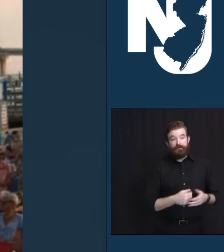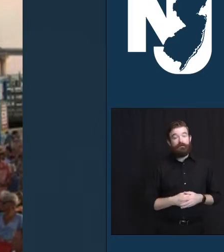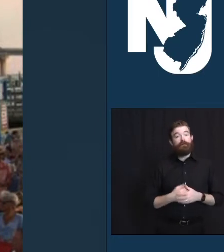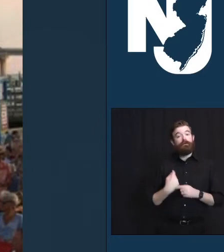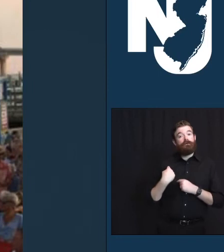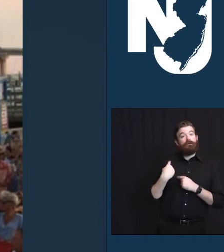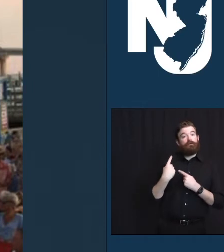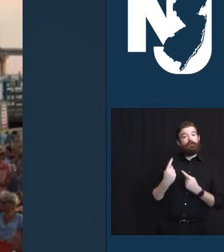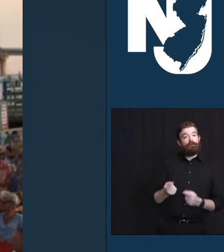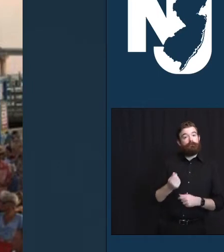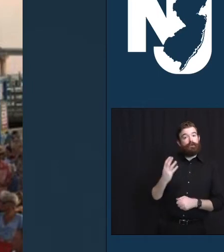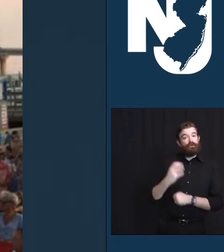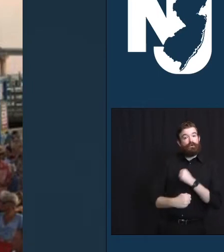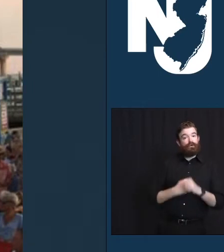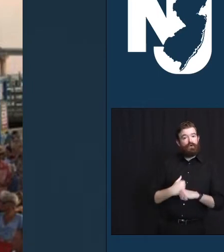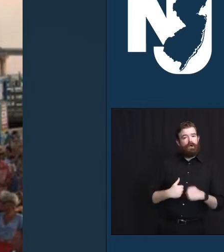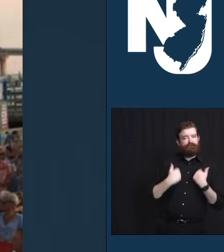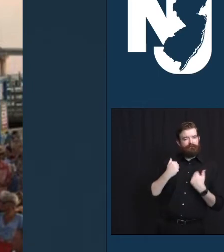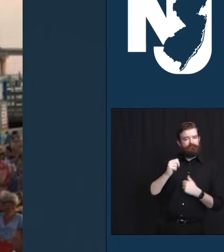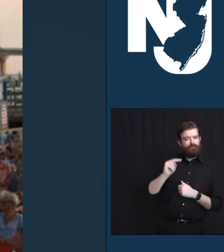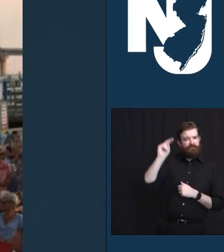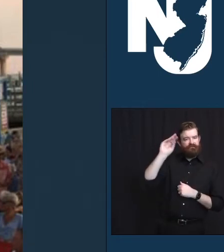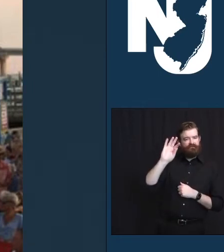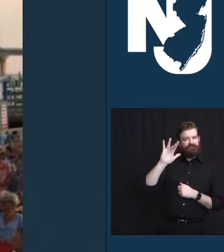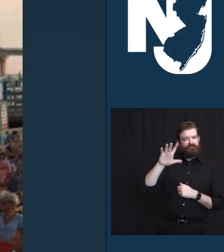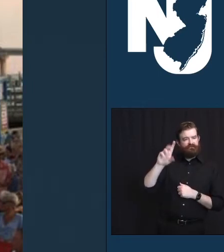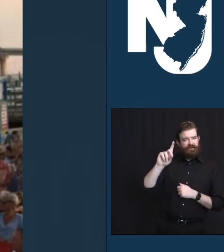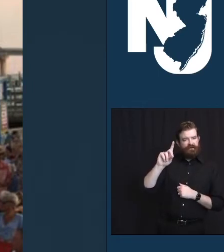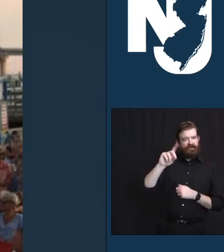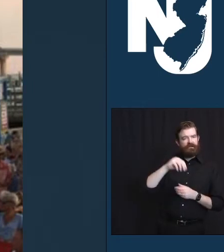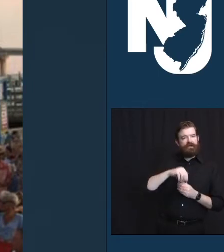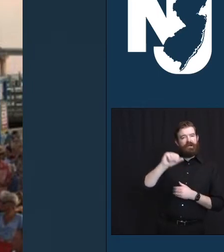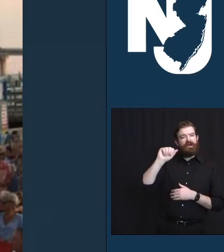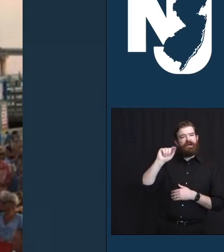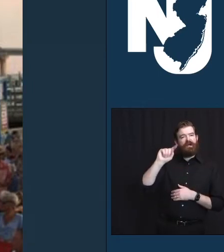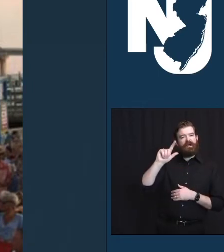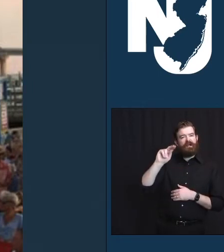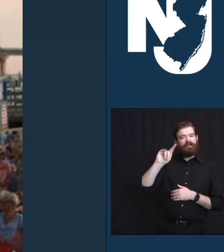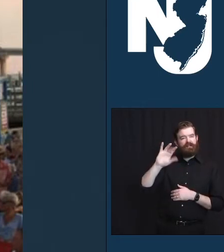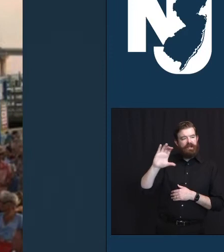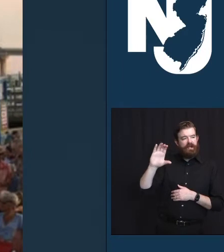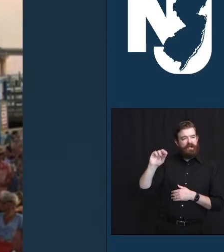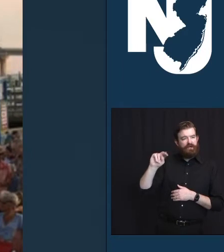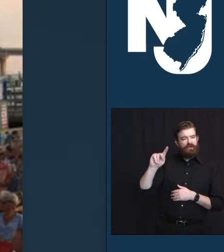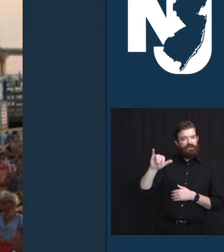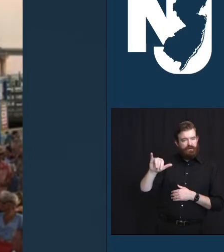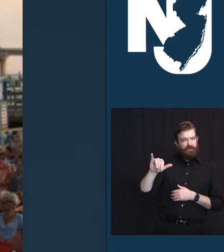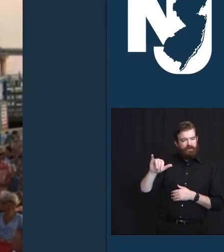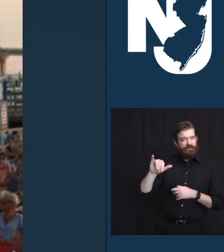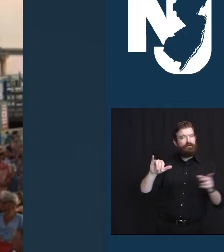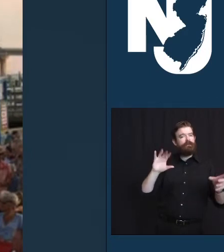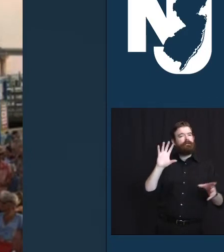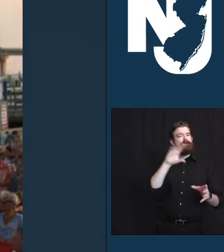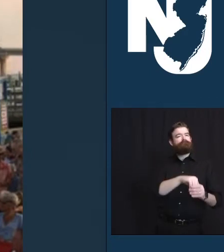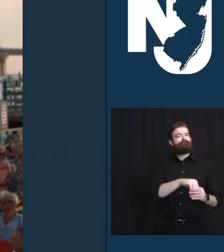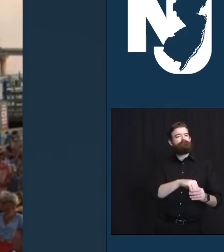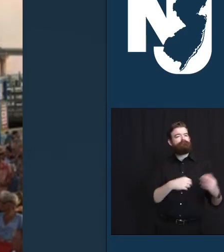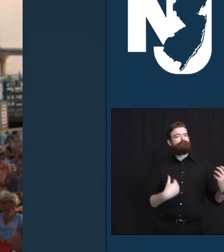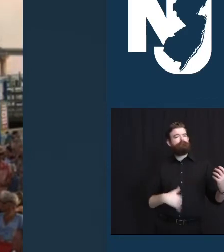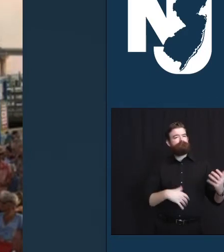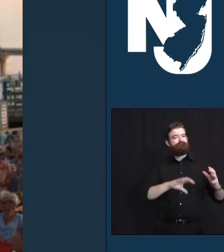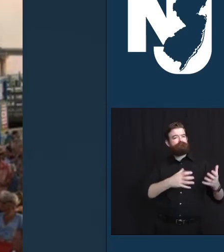of Northfield in Atlantic County. Kenny was a founding member of the Soul Survivors, whose 1967 hit, one of my favorites